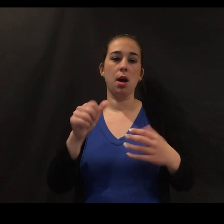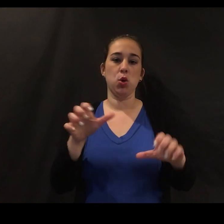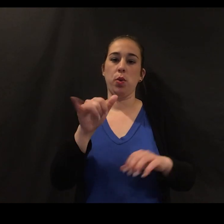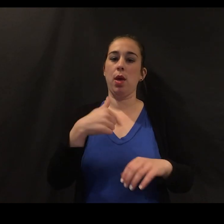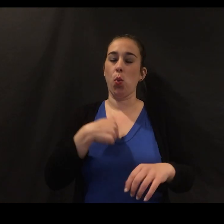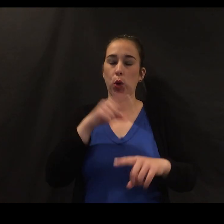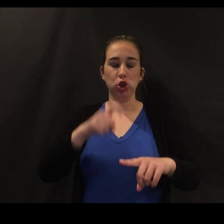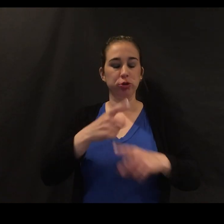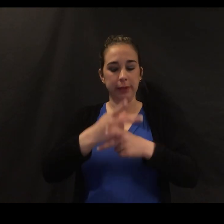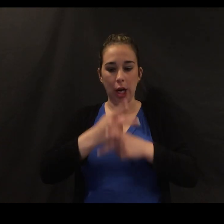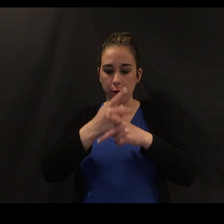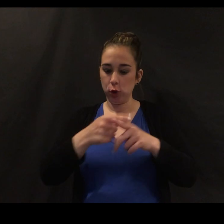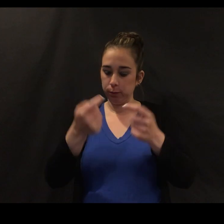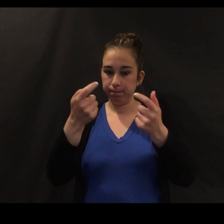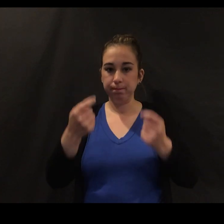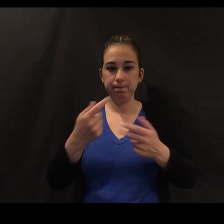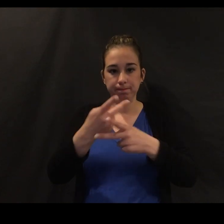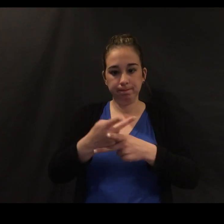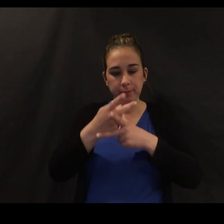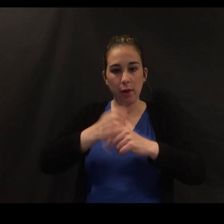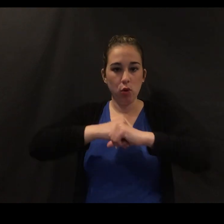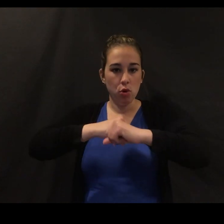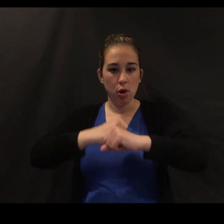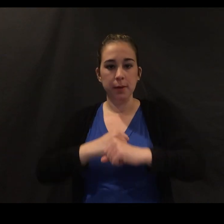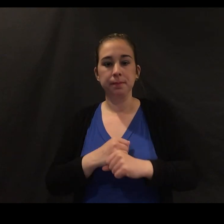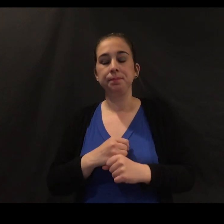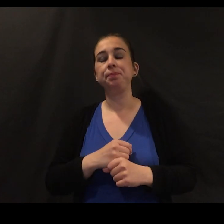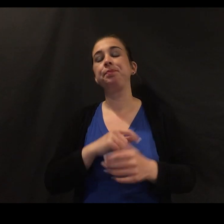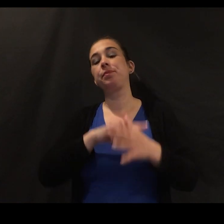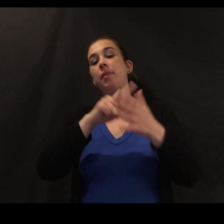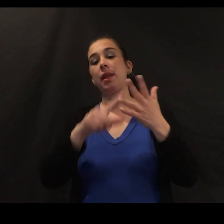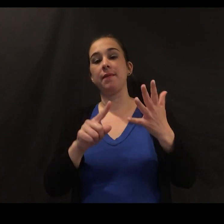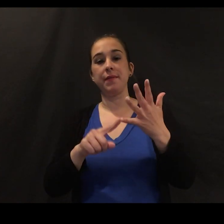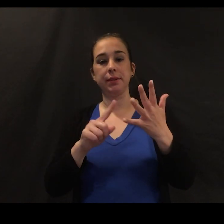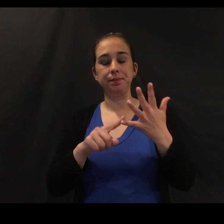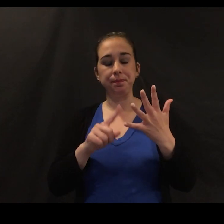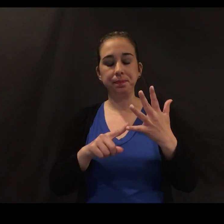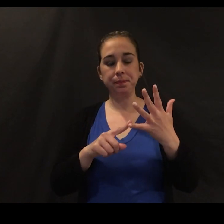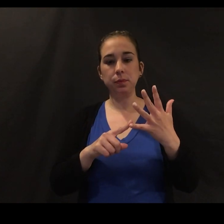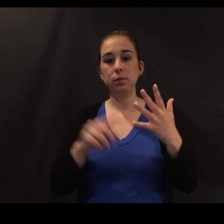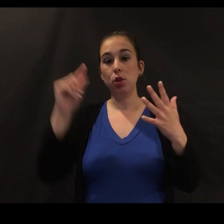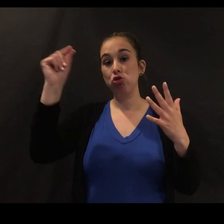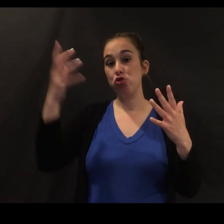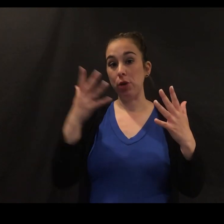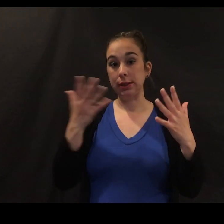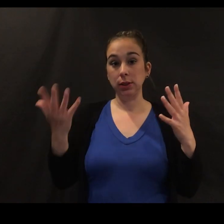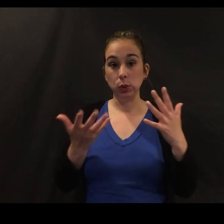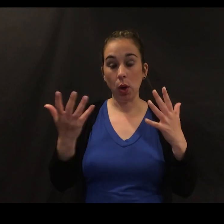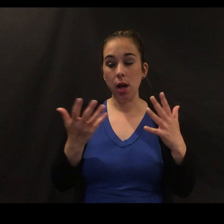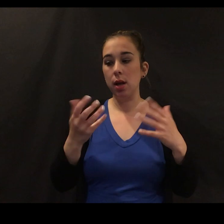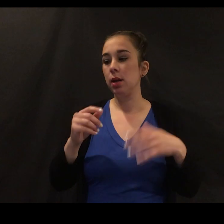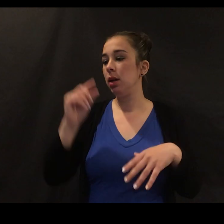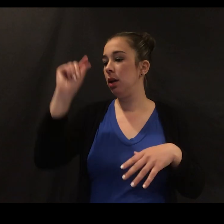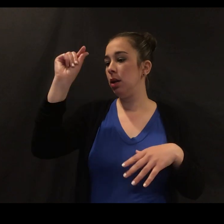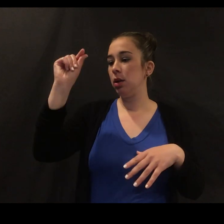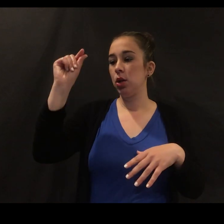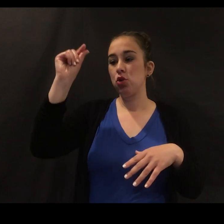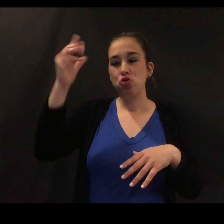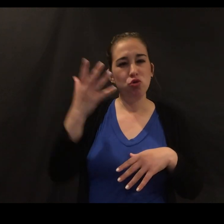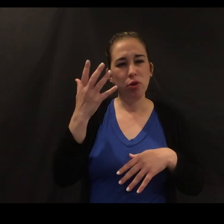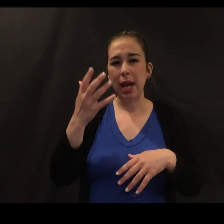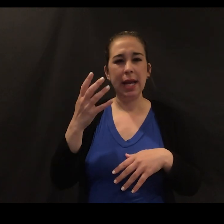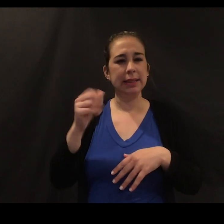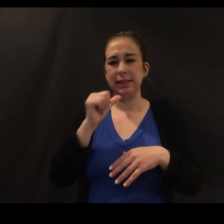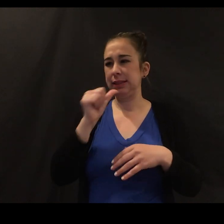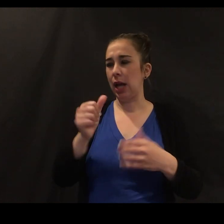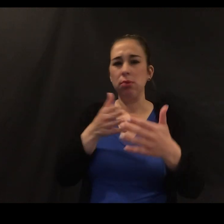guard against it. Number five, this is what grace is, okay? Grace does not come to a person with prejudice or judgment.